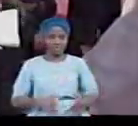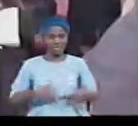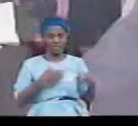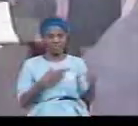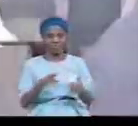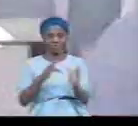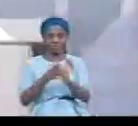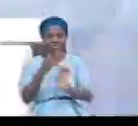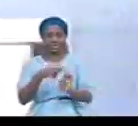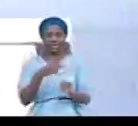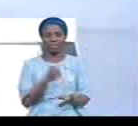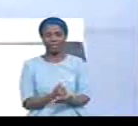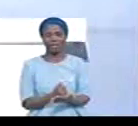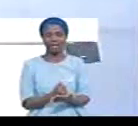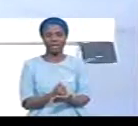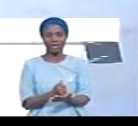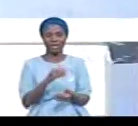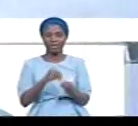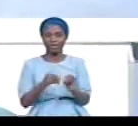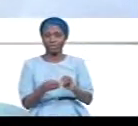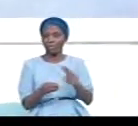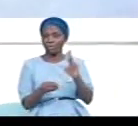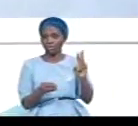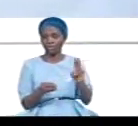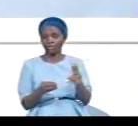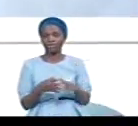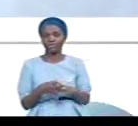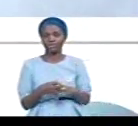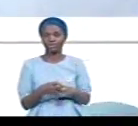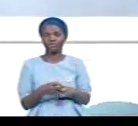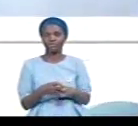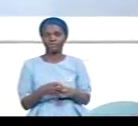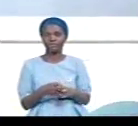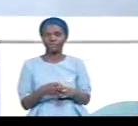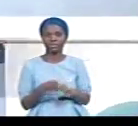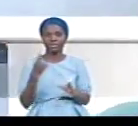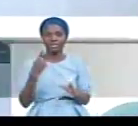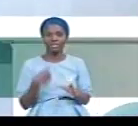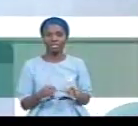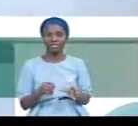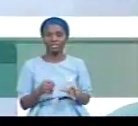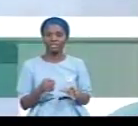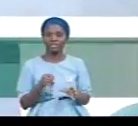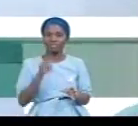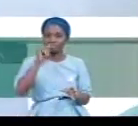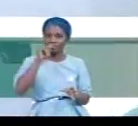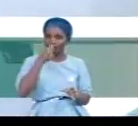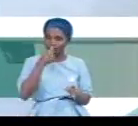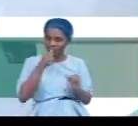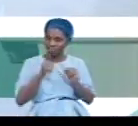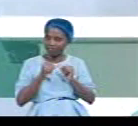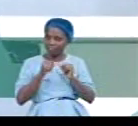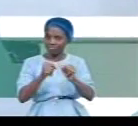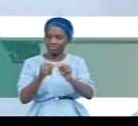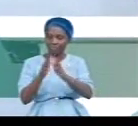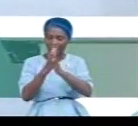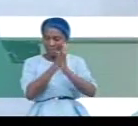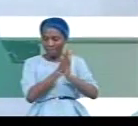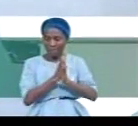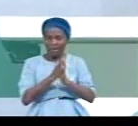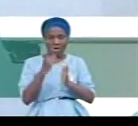there. We're looking at the importunate prayer for sufficient